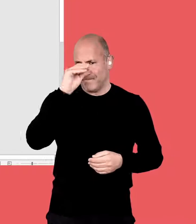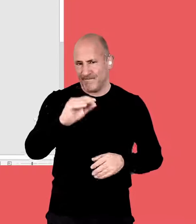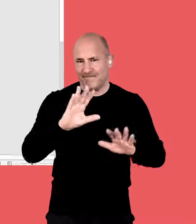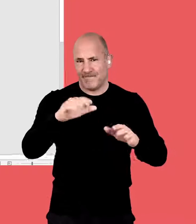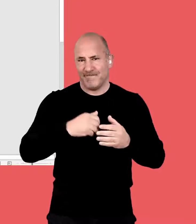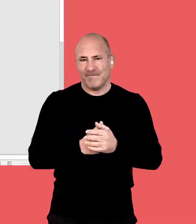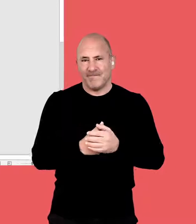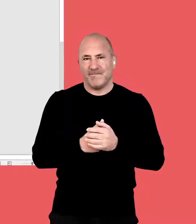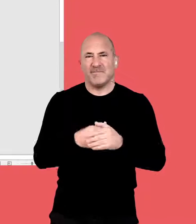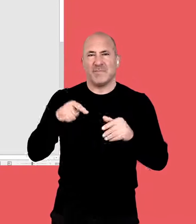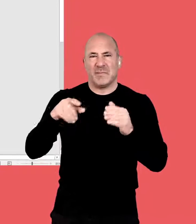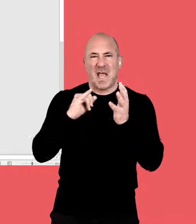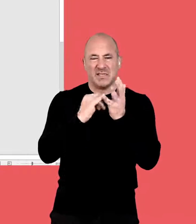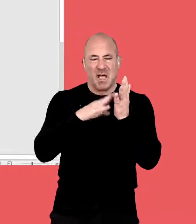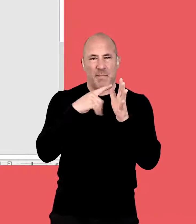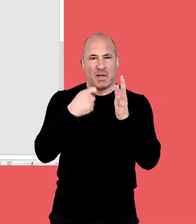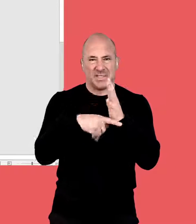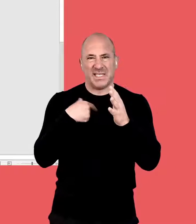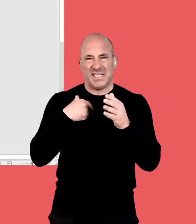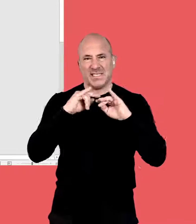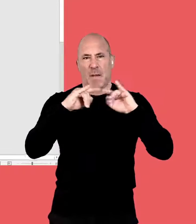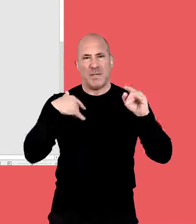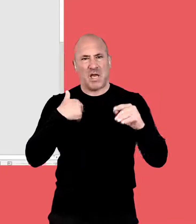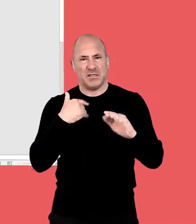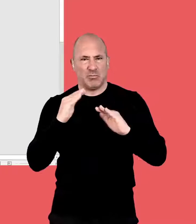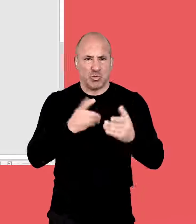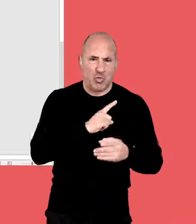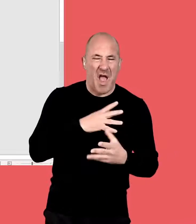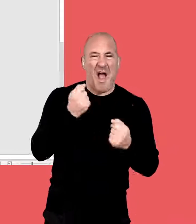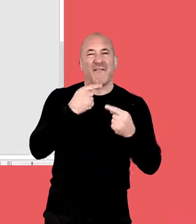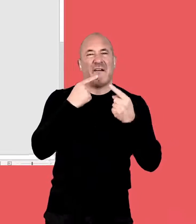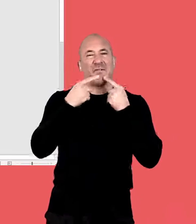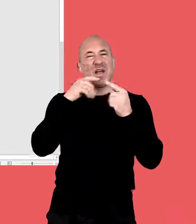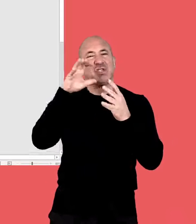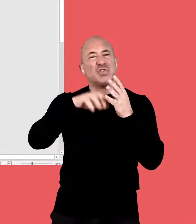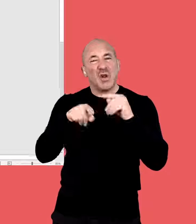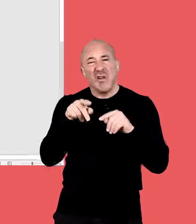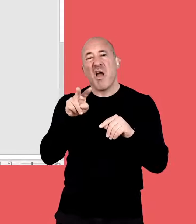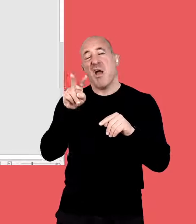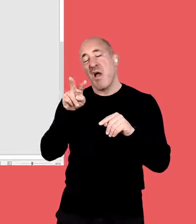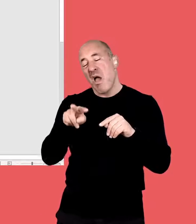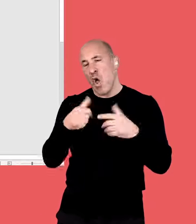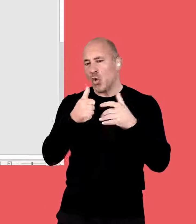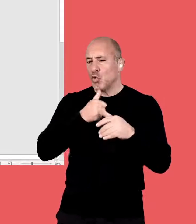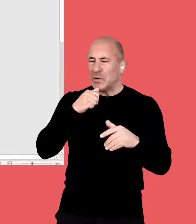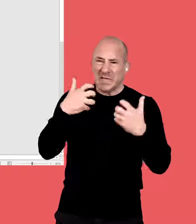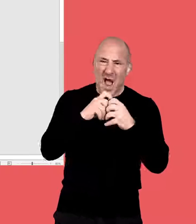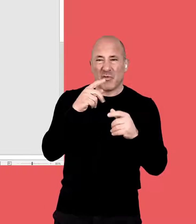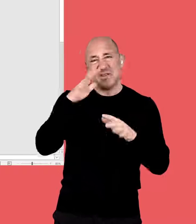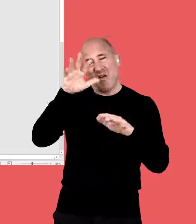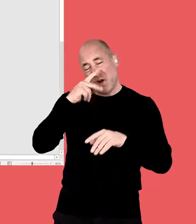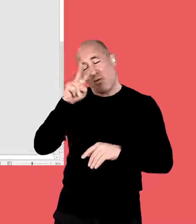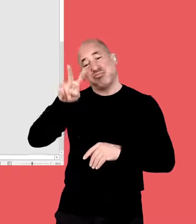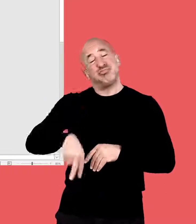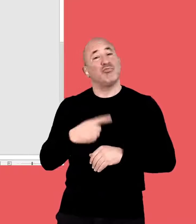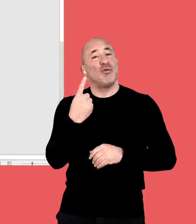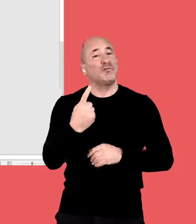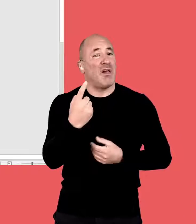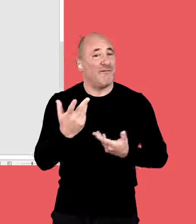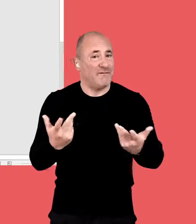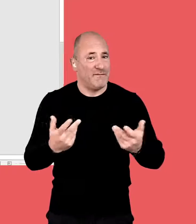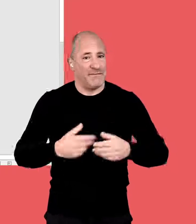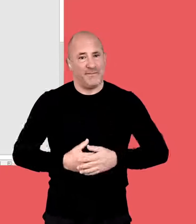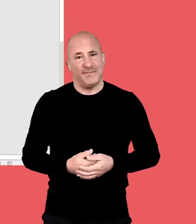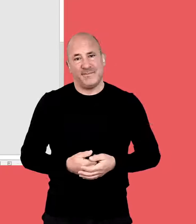that there is some background information here on why the SMART Objectives template has been introduced and how it will